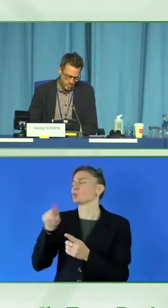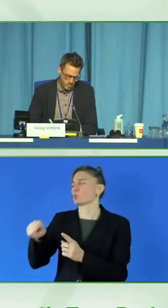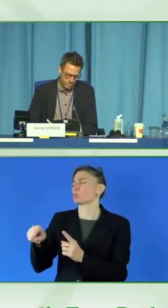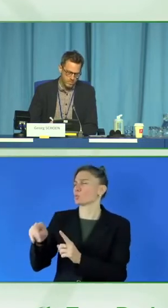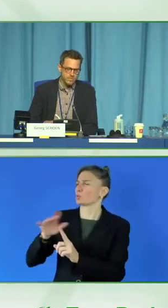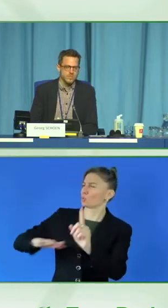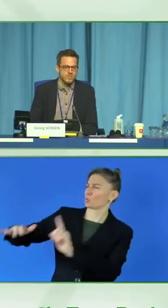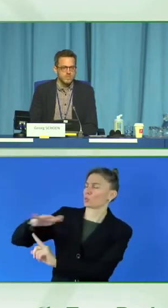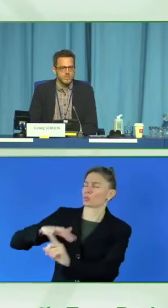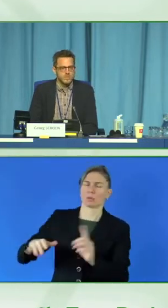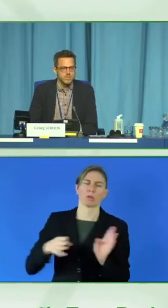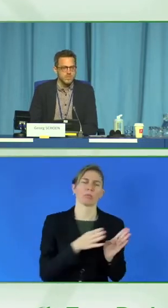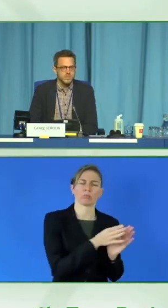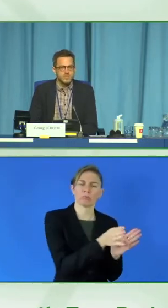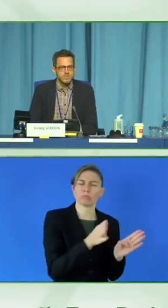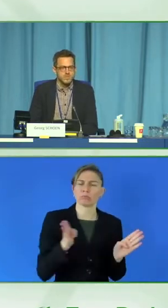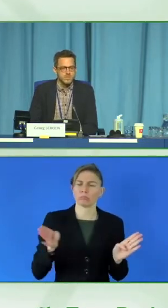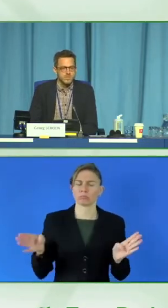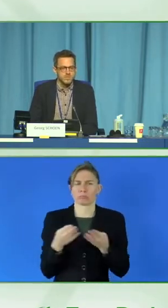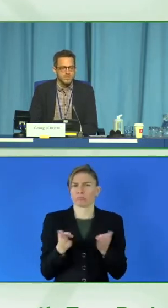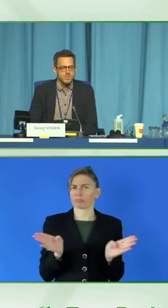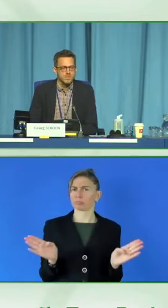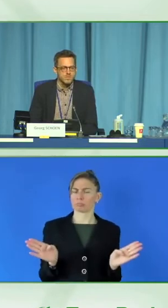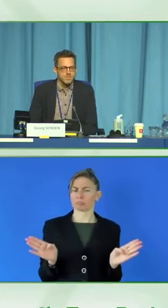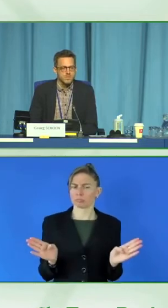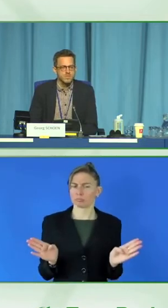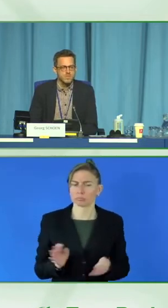In some ways, we are thinking